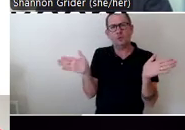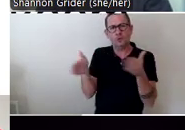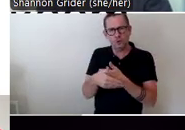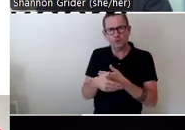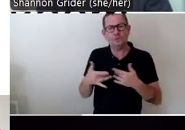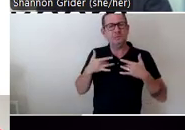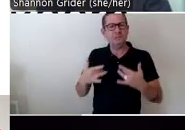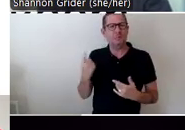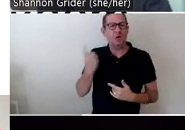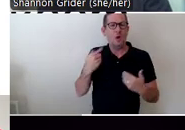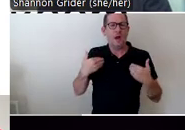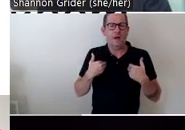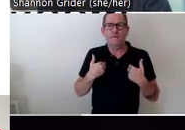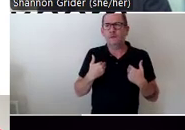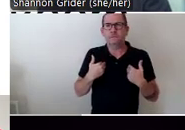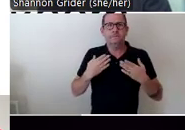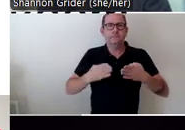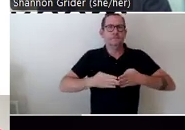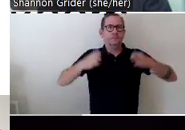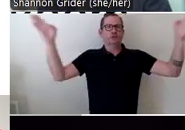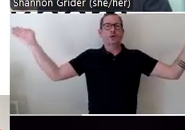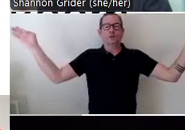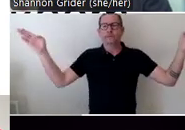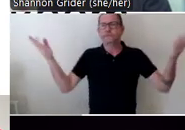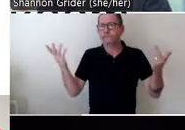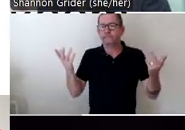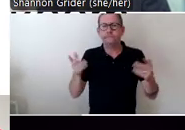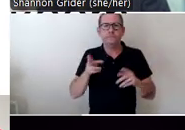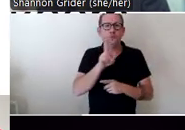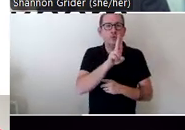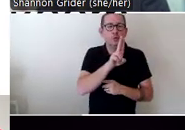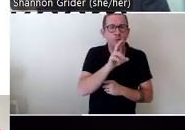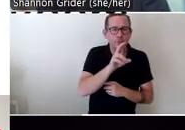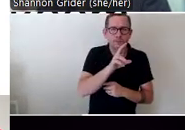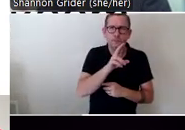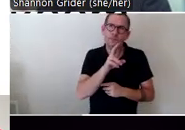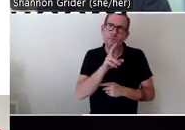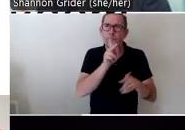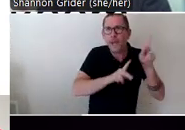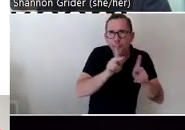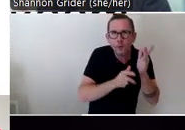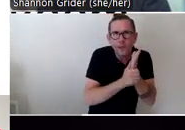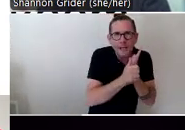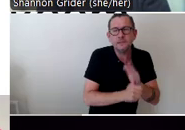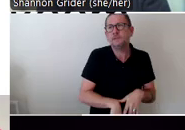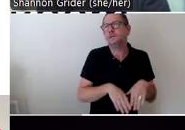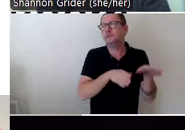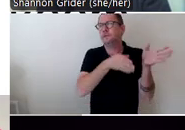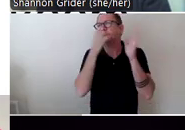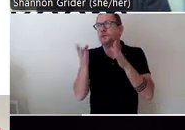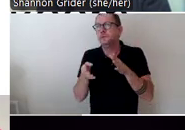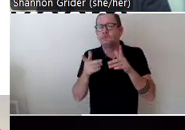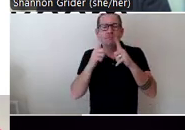available for people to see that they're included, that they're inclusive of people who are deaf and hard of hearing, just like the general